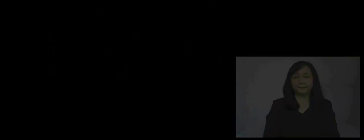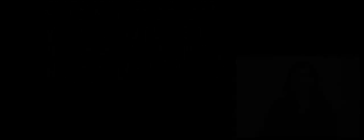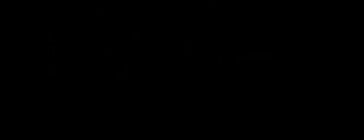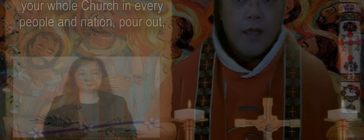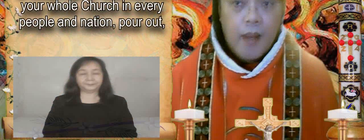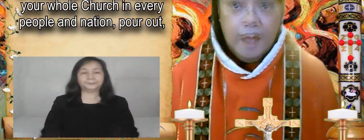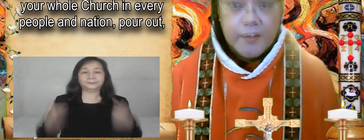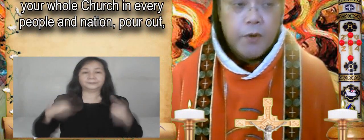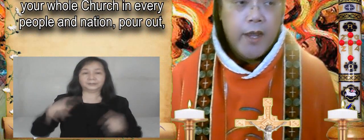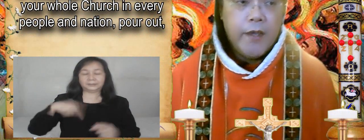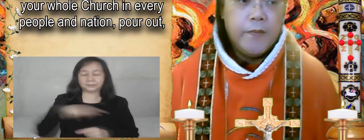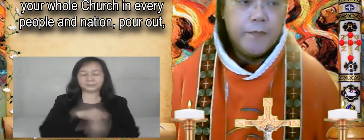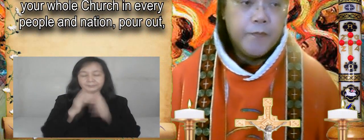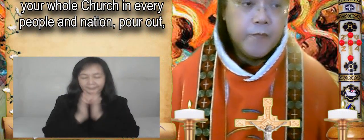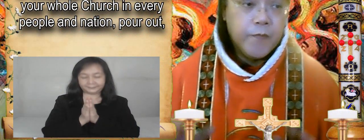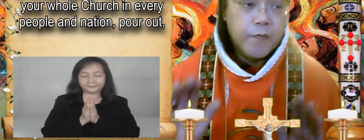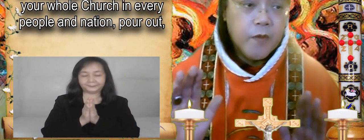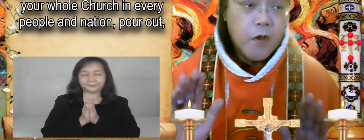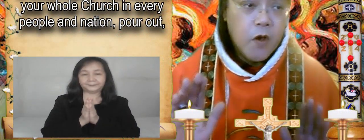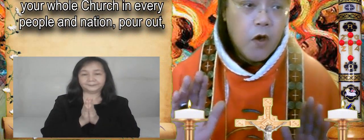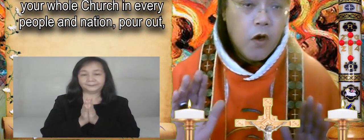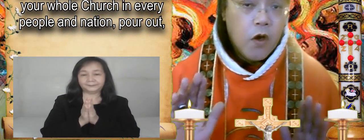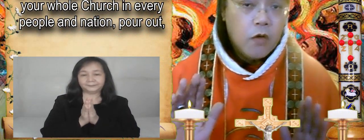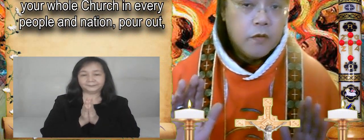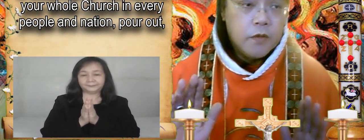Amen. Let us pray.